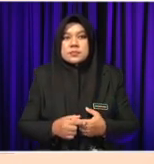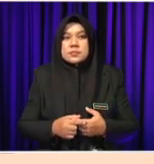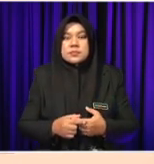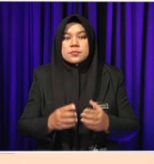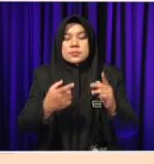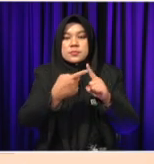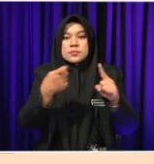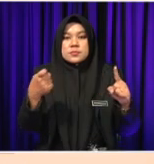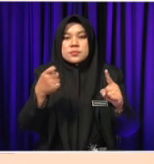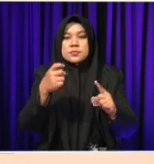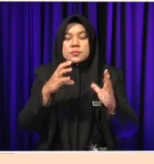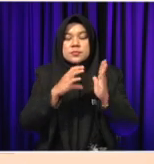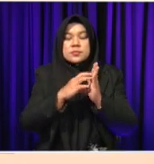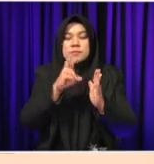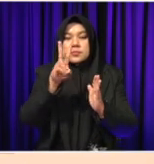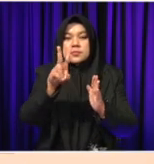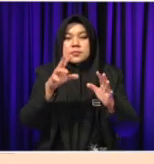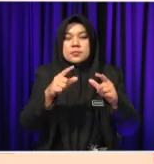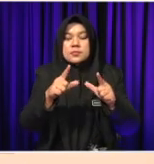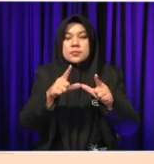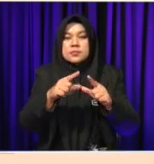From stanza 2, line